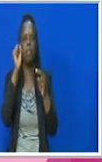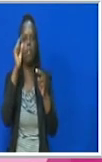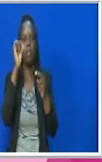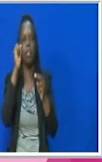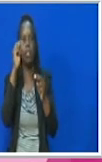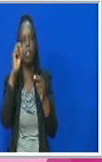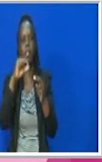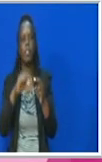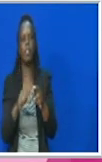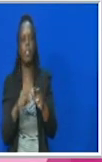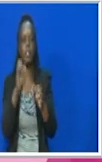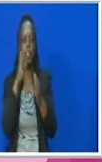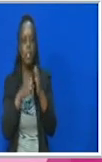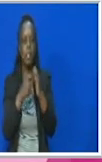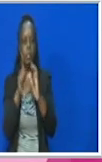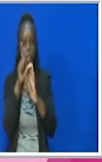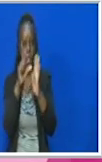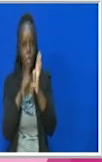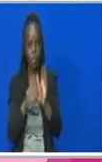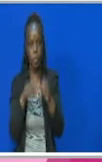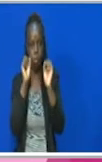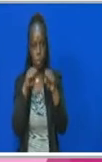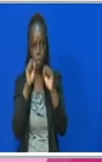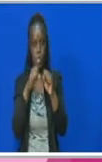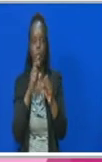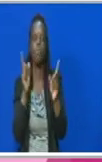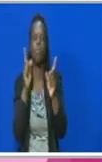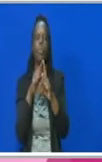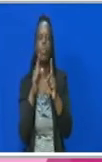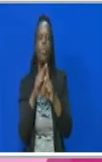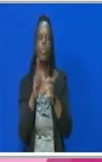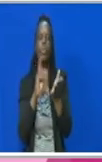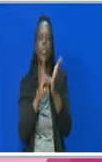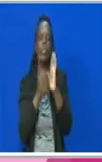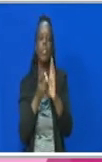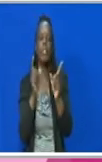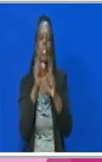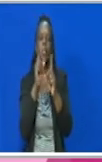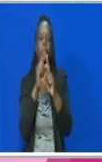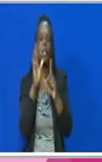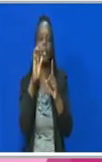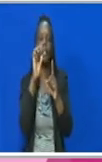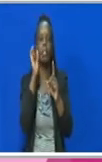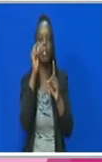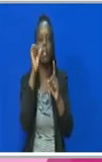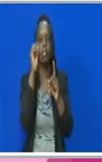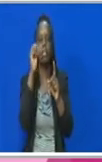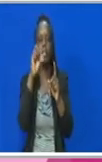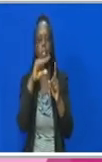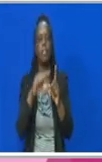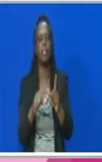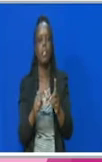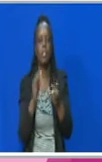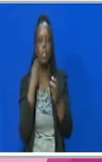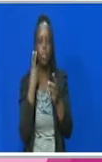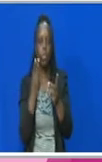By the end of this lesson, you should be able to define the term rusting. 2, you should be able